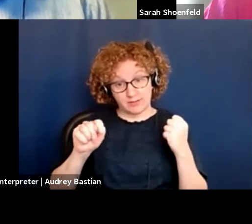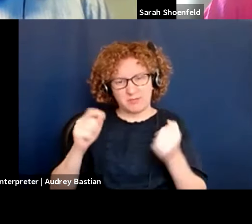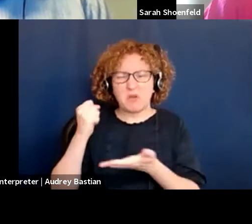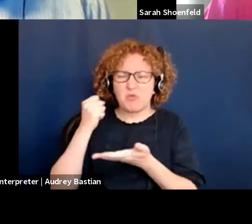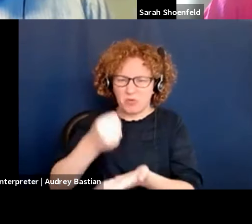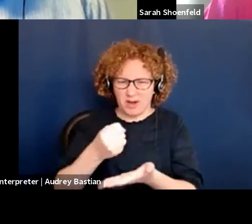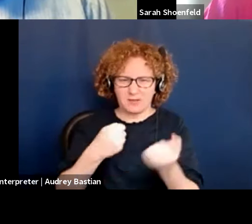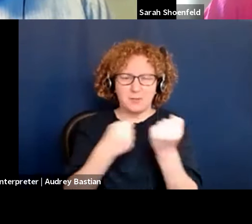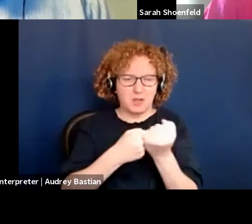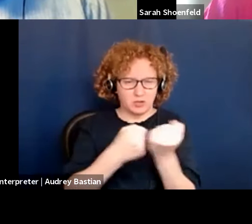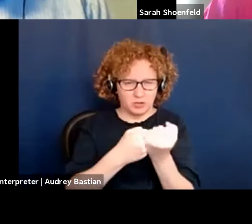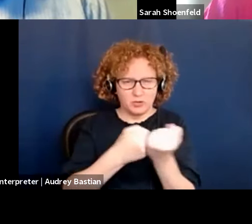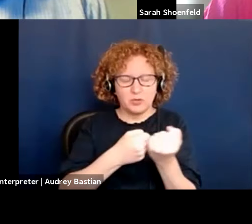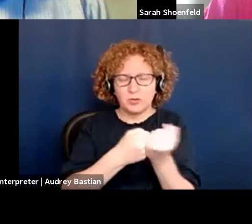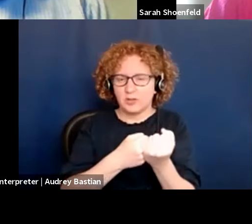on